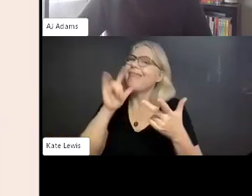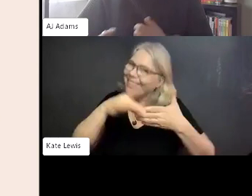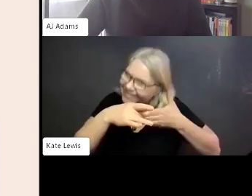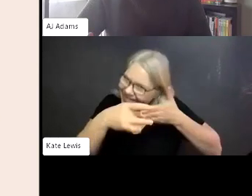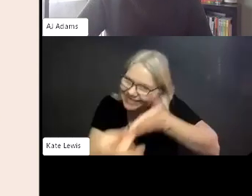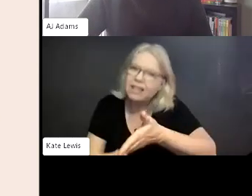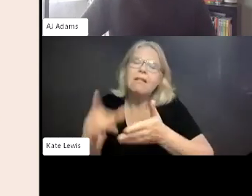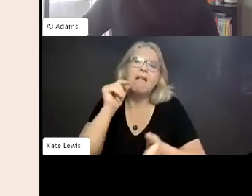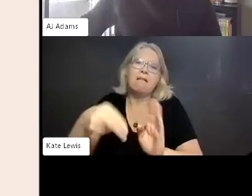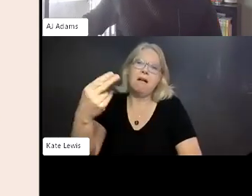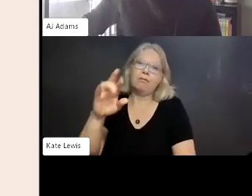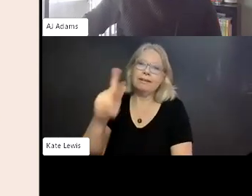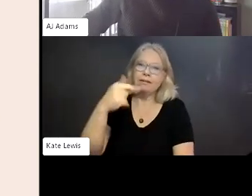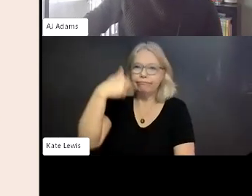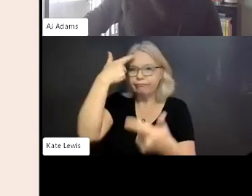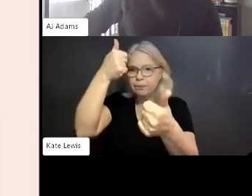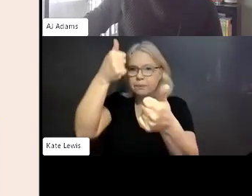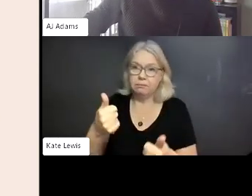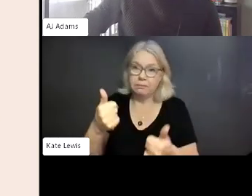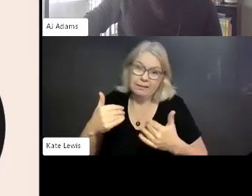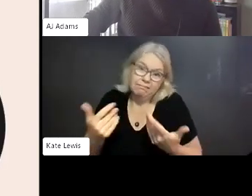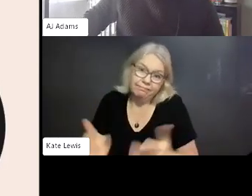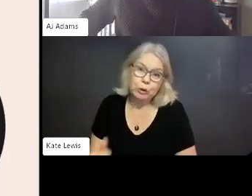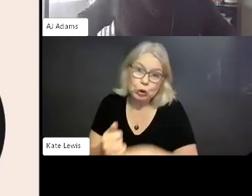your risk for premature cognitive decline.